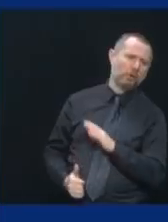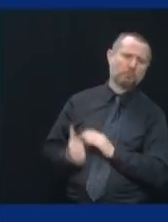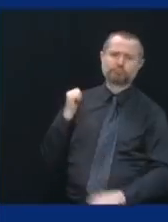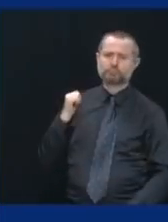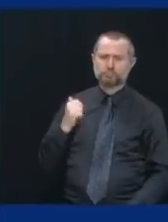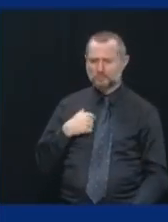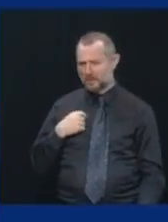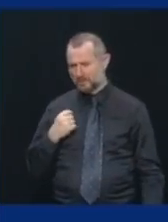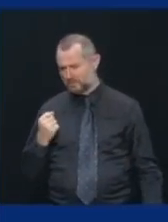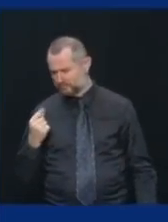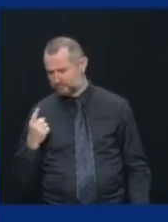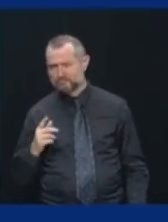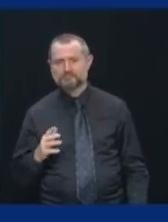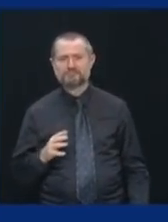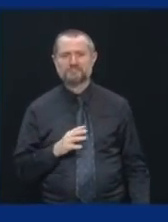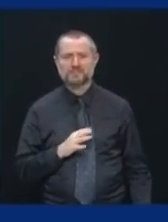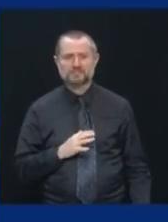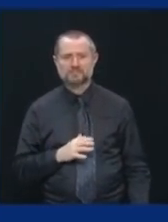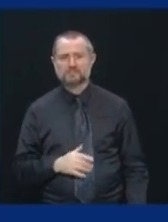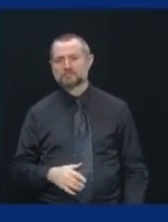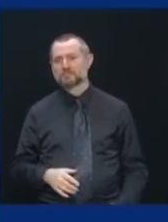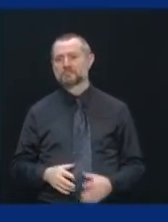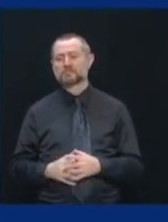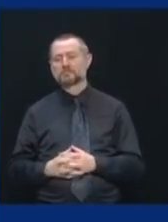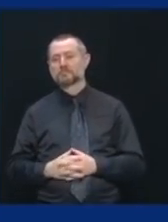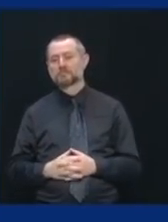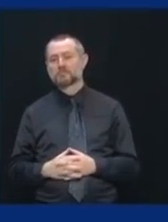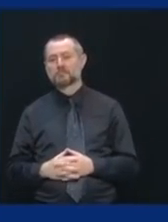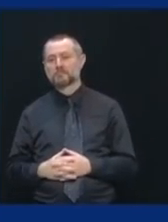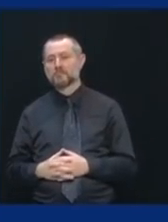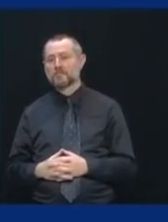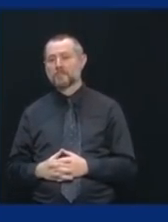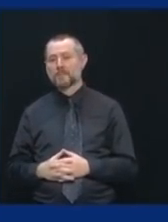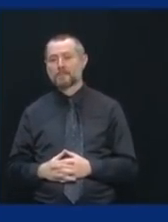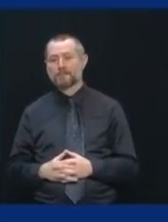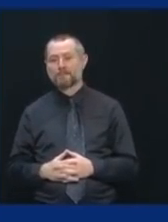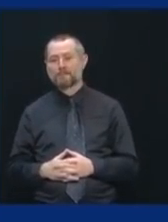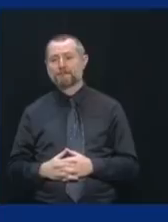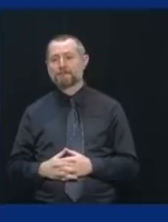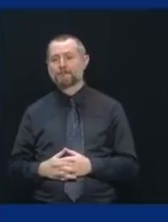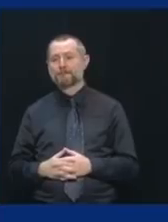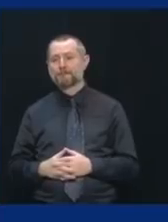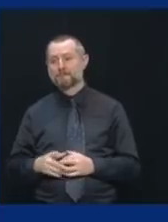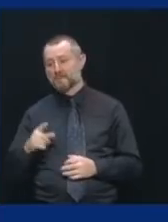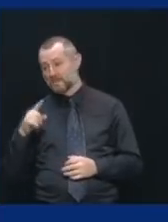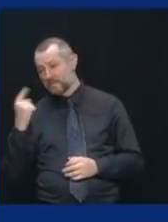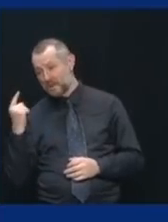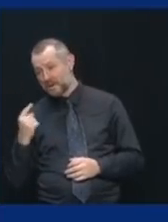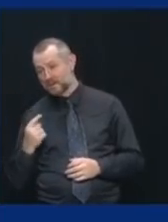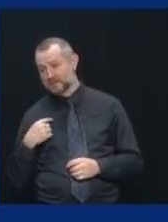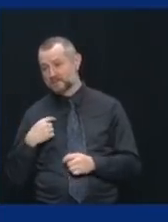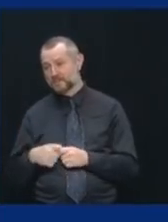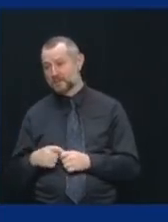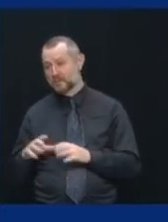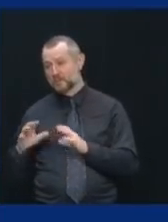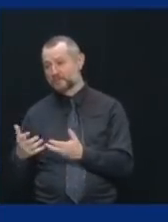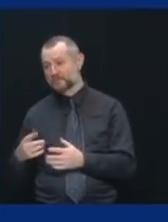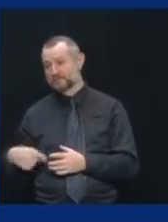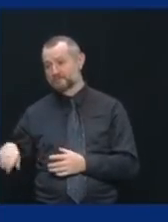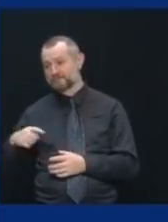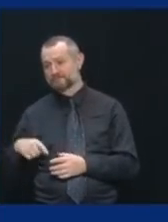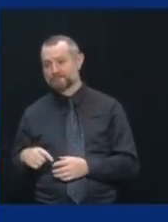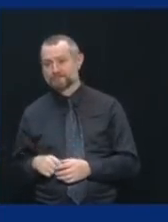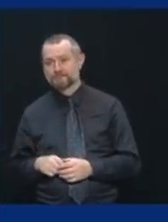understand that. There's a differential now between the Black and Hispanic community that has a